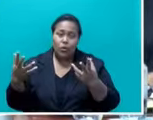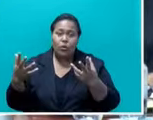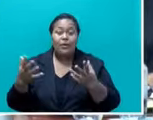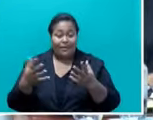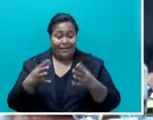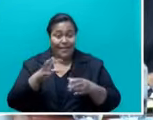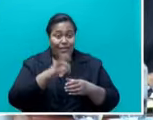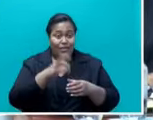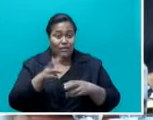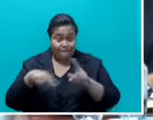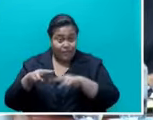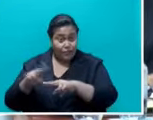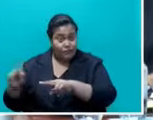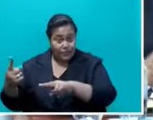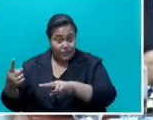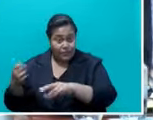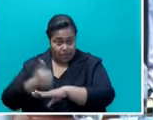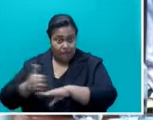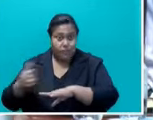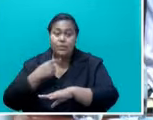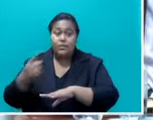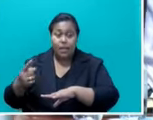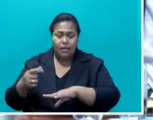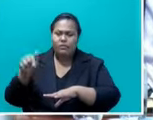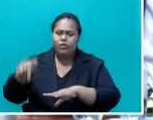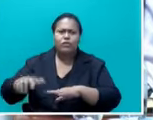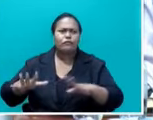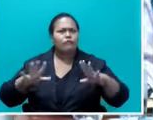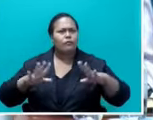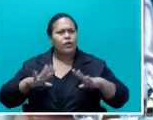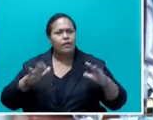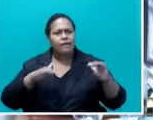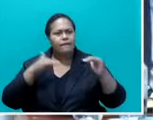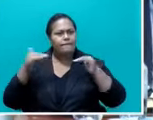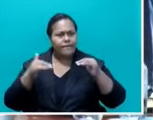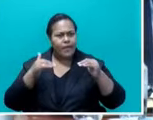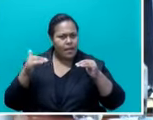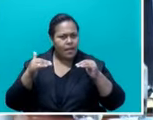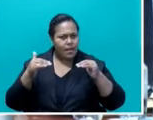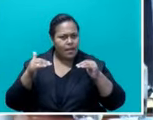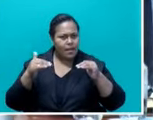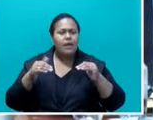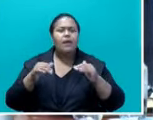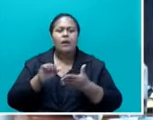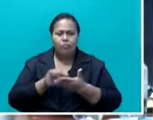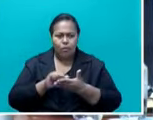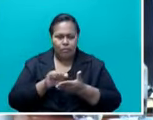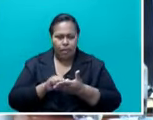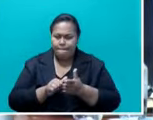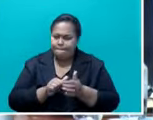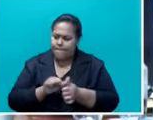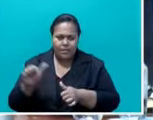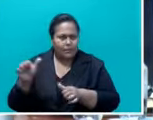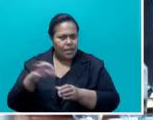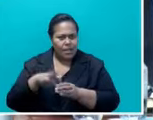credible, and the best elections ever, and getting the multi-observer group to believe that it was